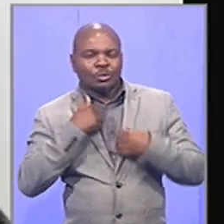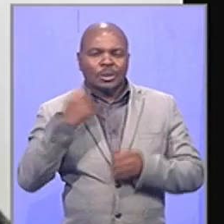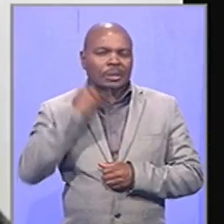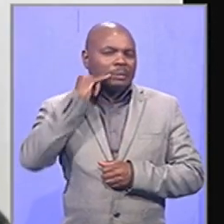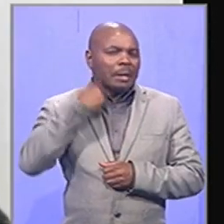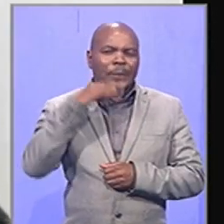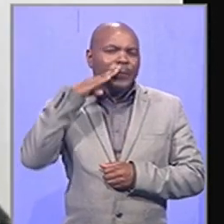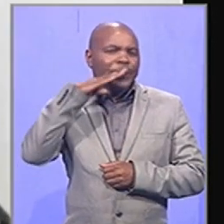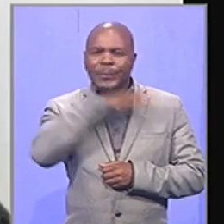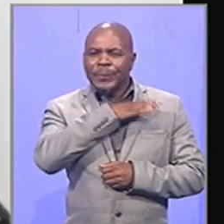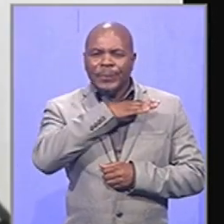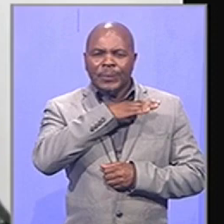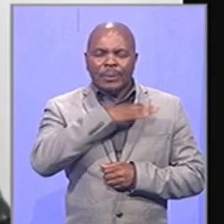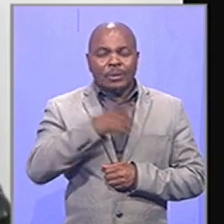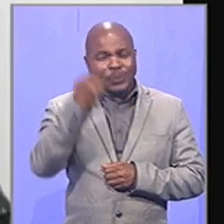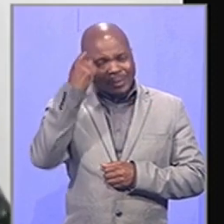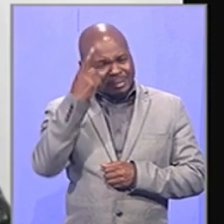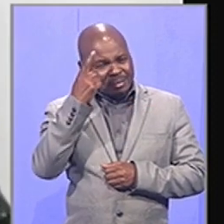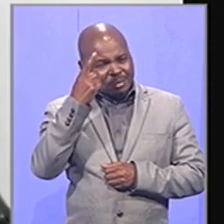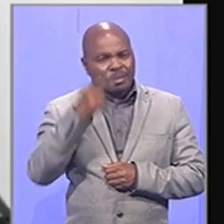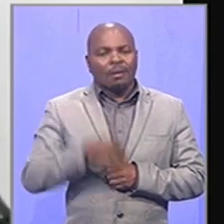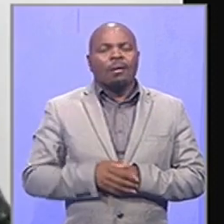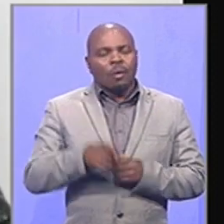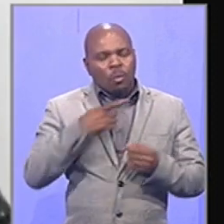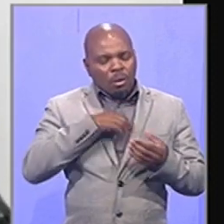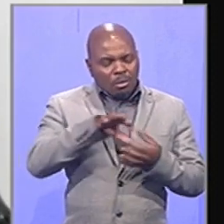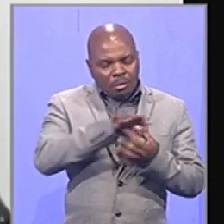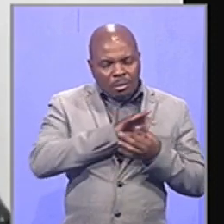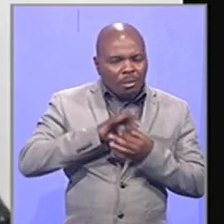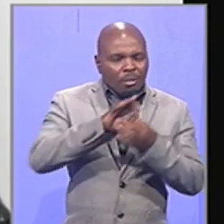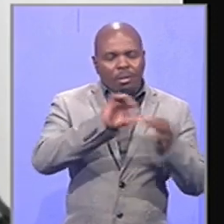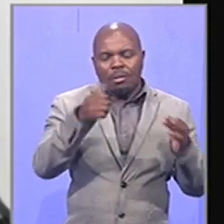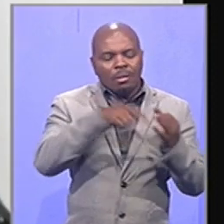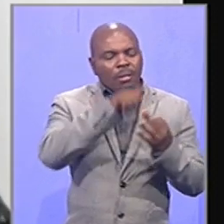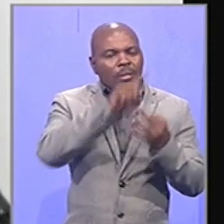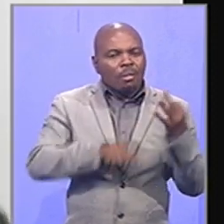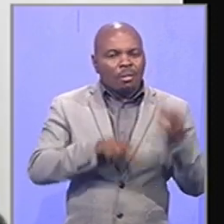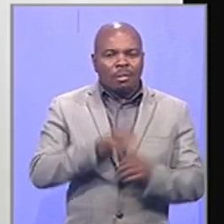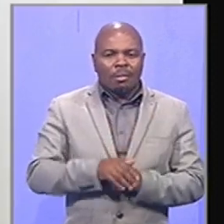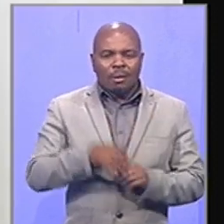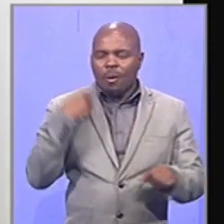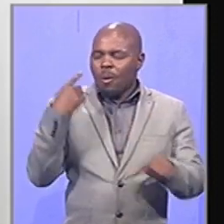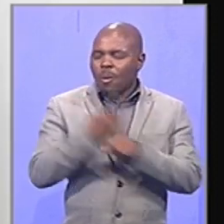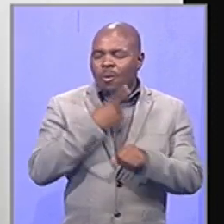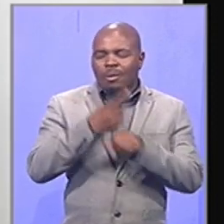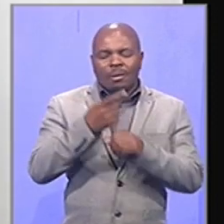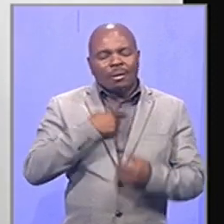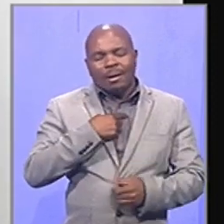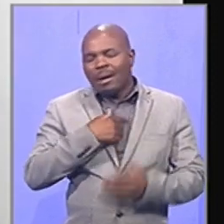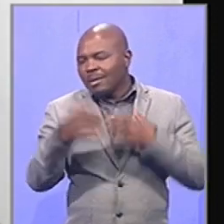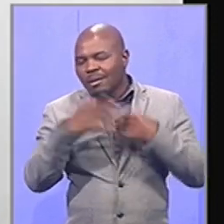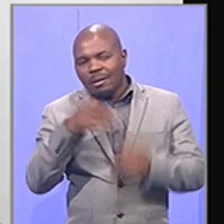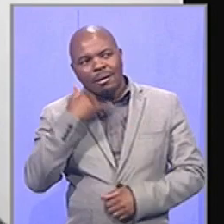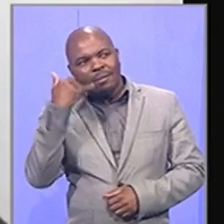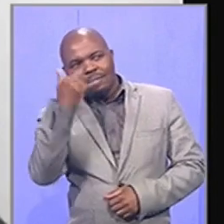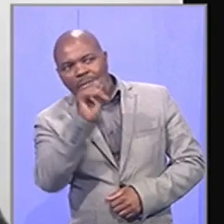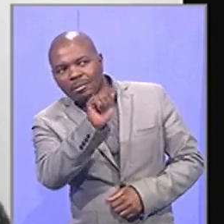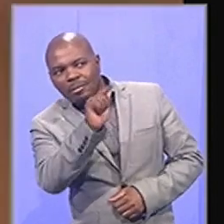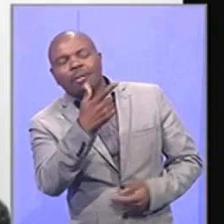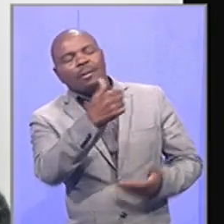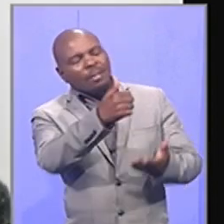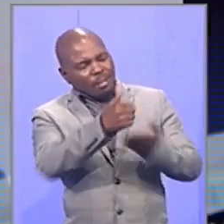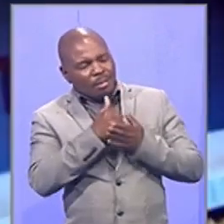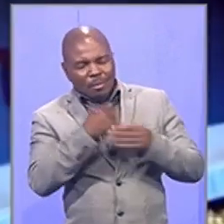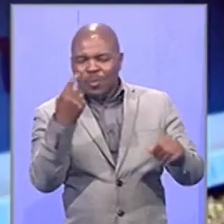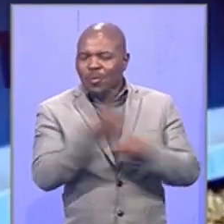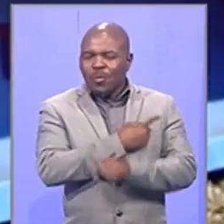no envy, you know what I'm saying? We just got along, and I'd call on him on anything and he would just be able to jump on it